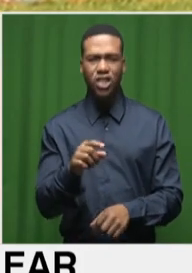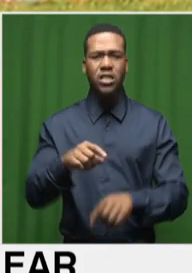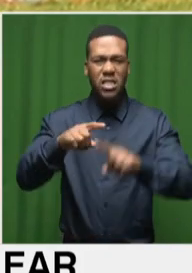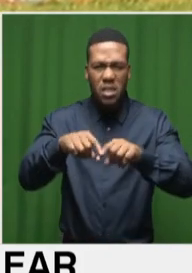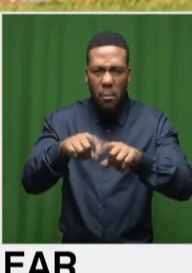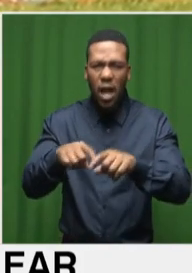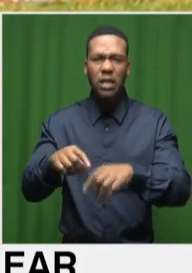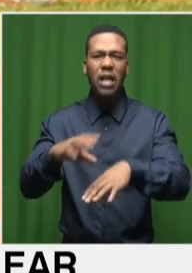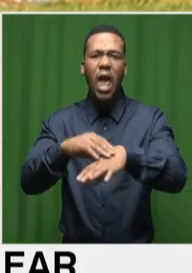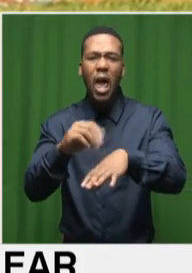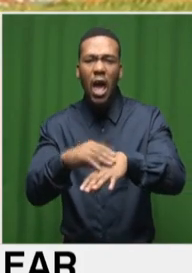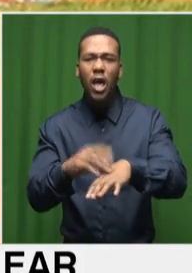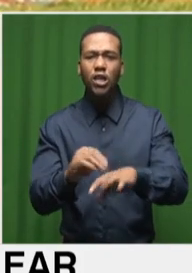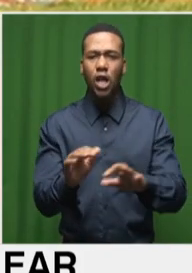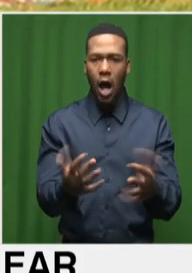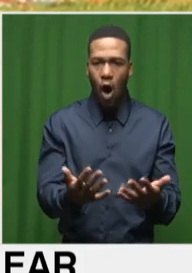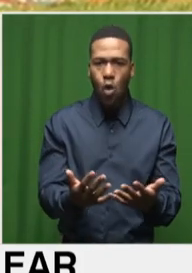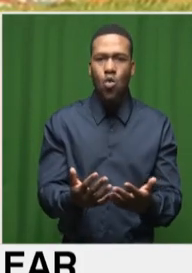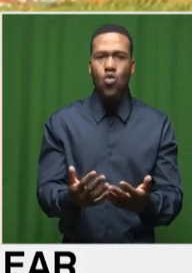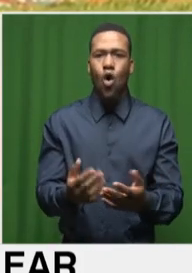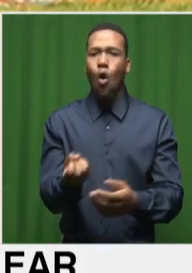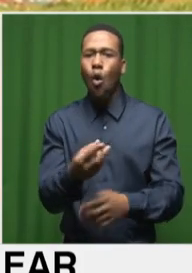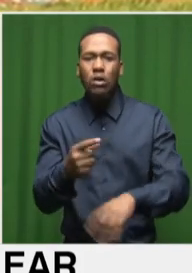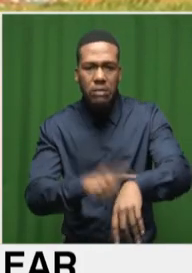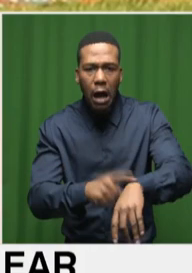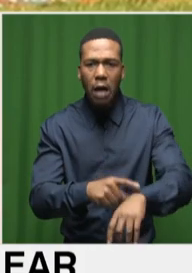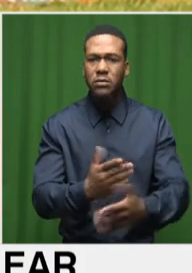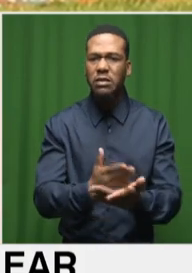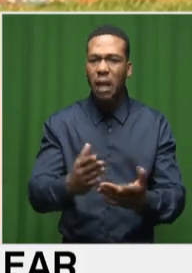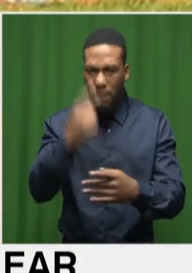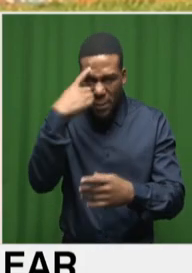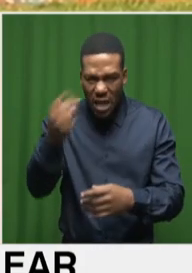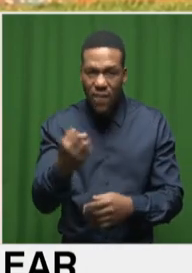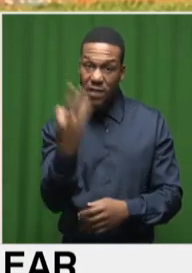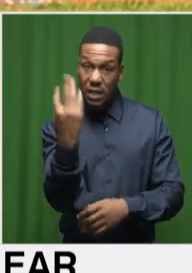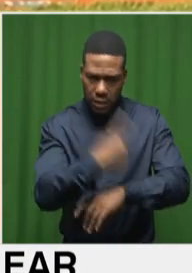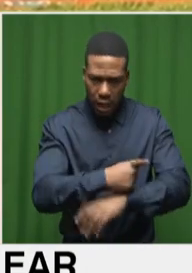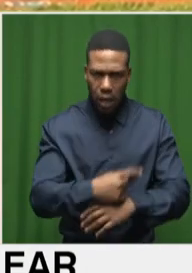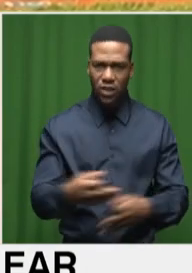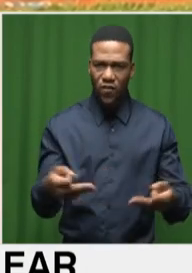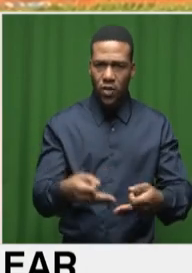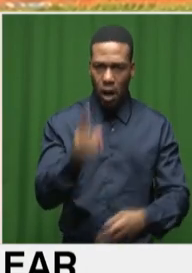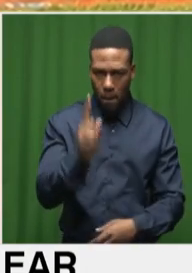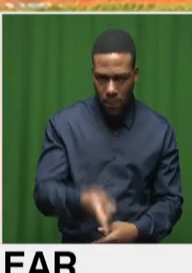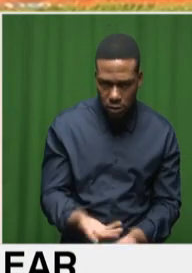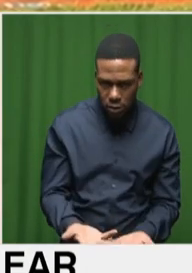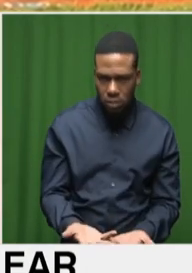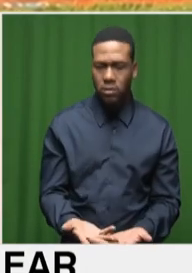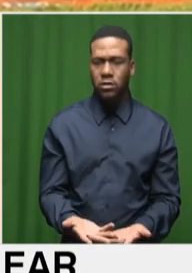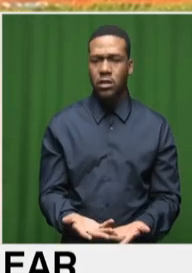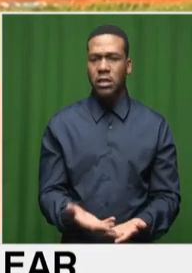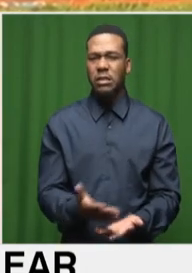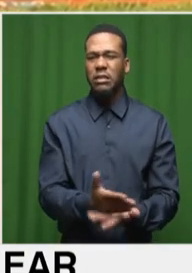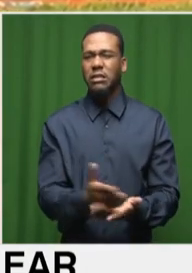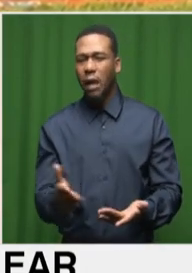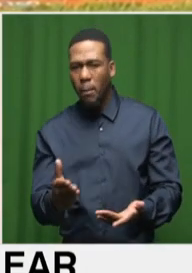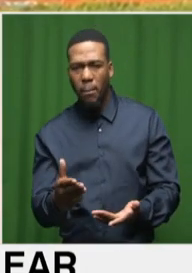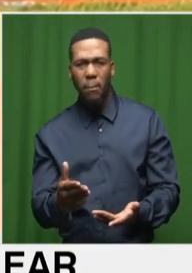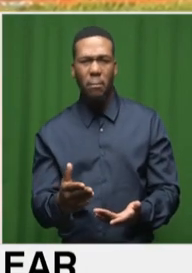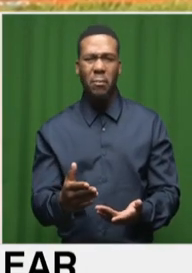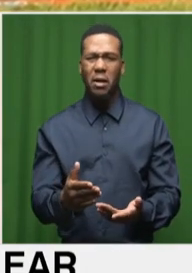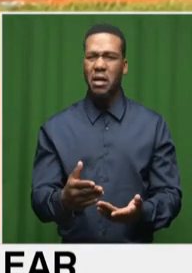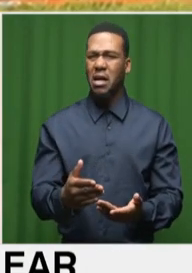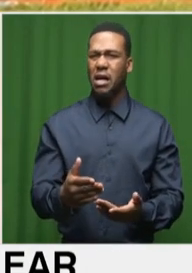people believe in burying within 3 days. So this is what the, you know, the local chief had told me, is that some people,